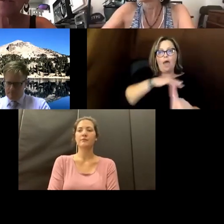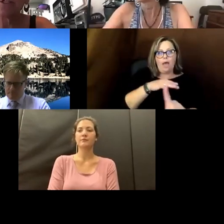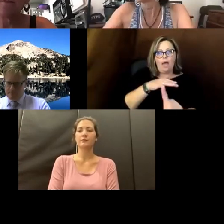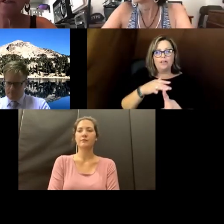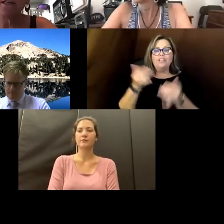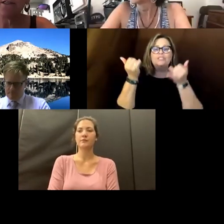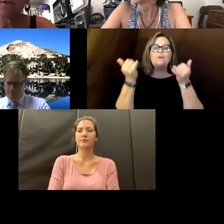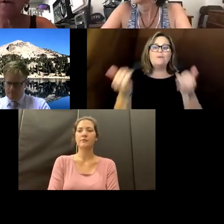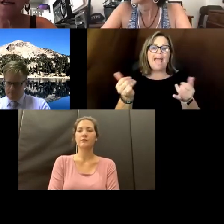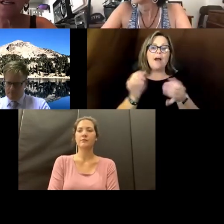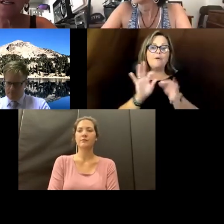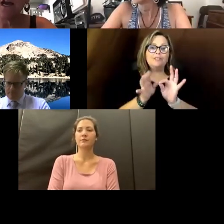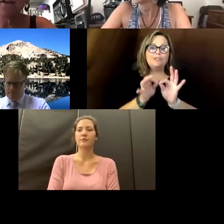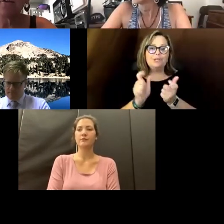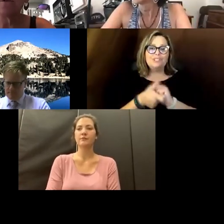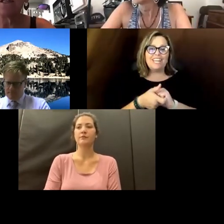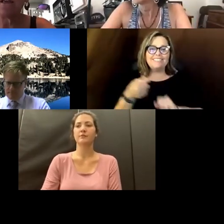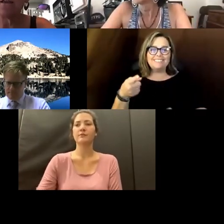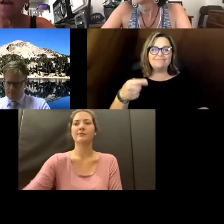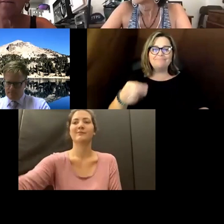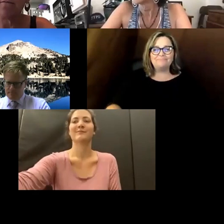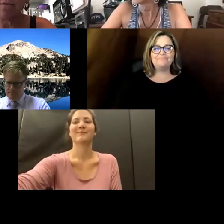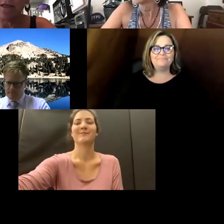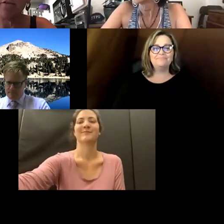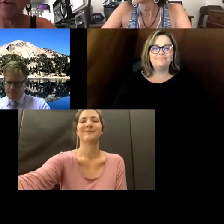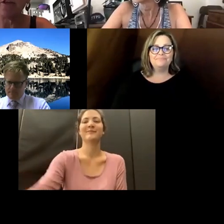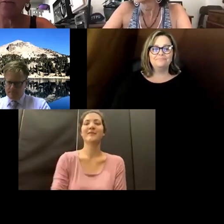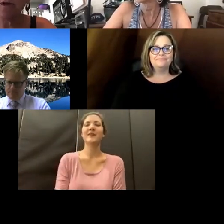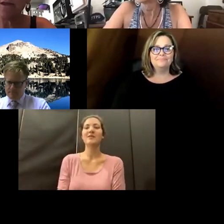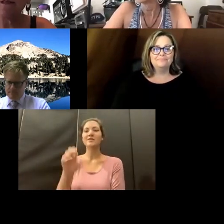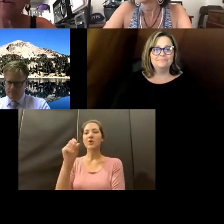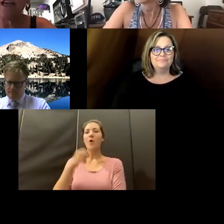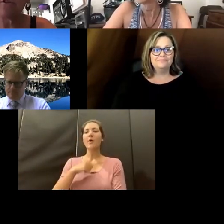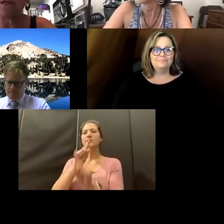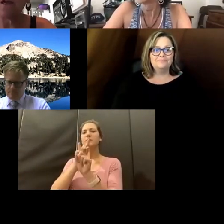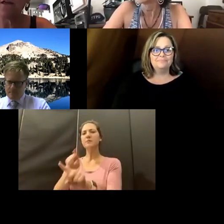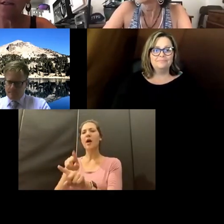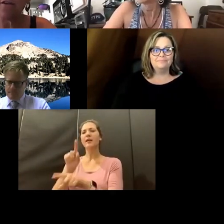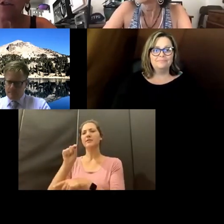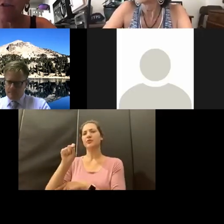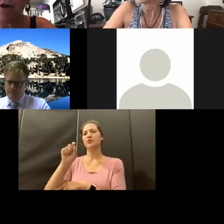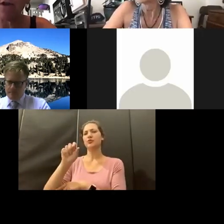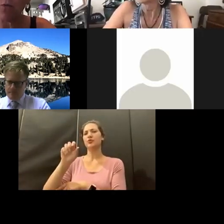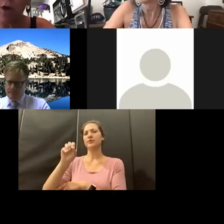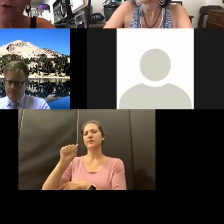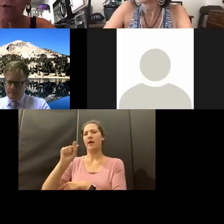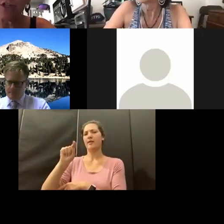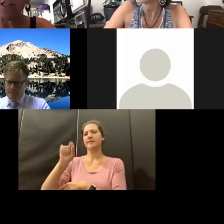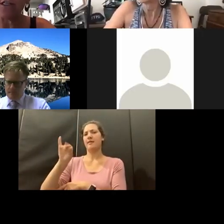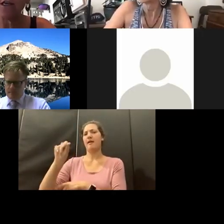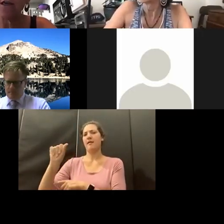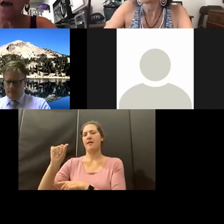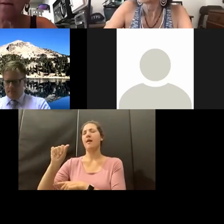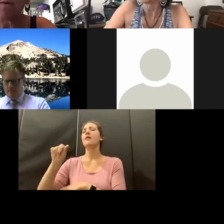actually responding to Tatiana, who were saying, you know, a really good point that planners have to be cognizant of the drought and water